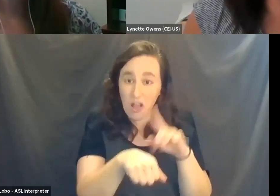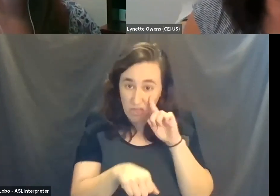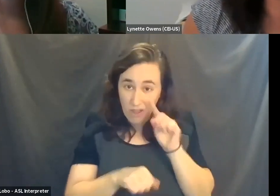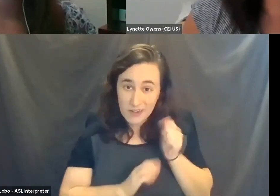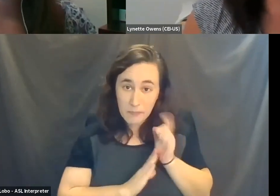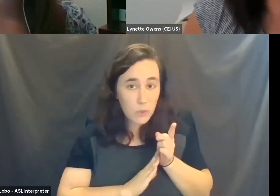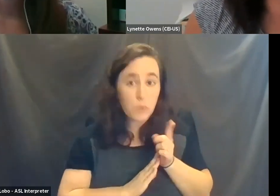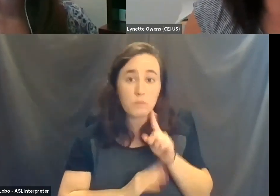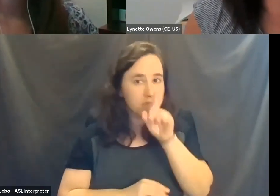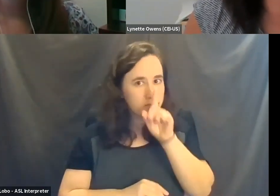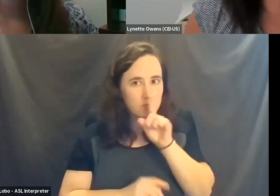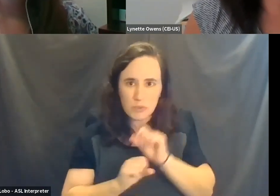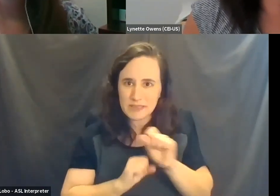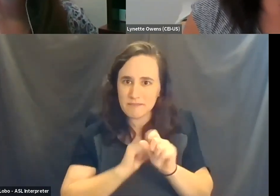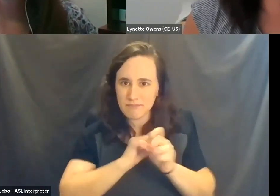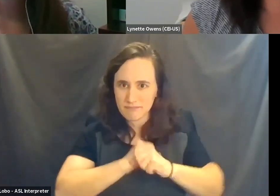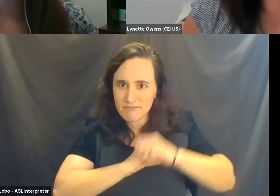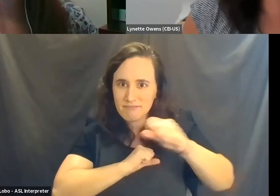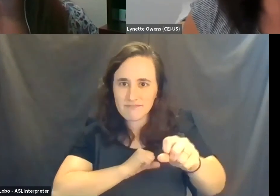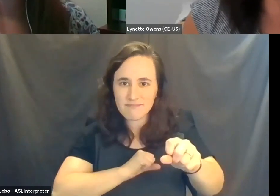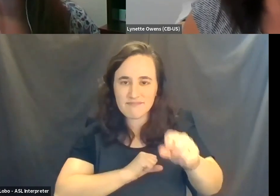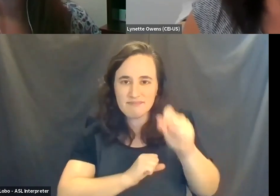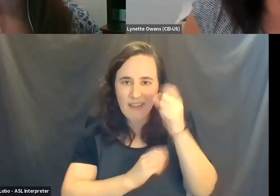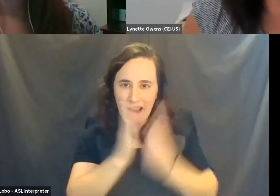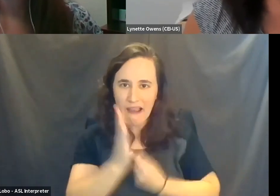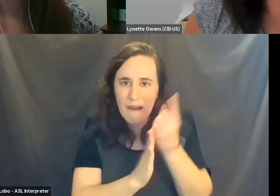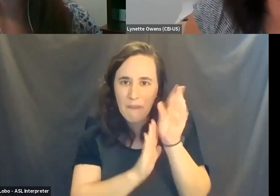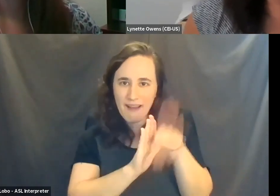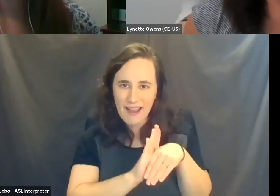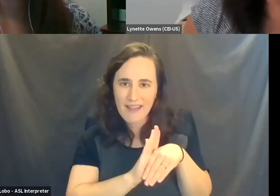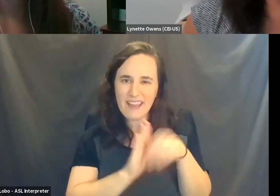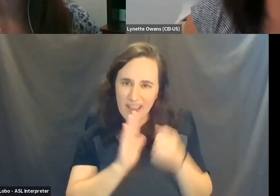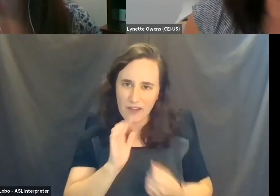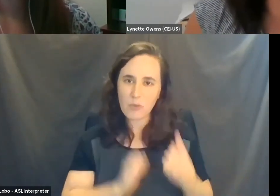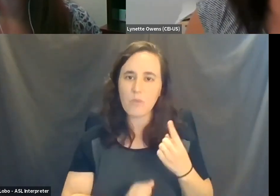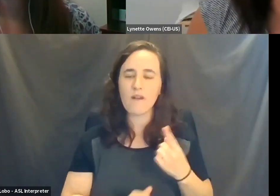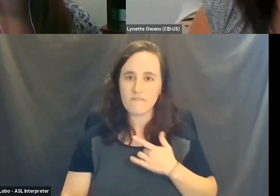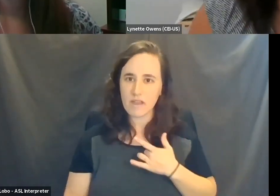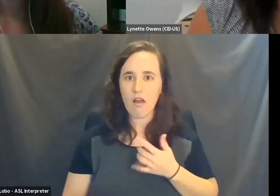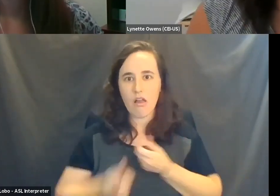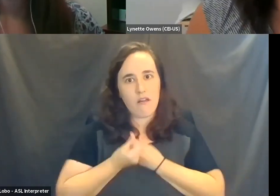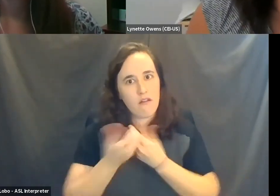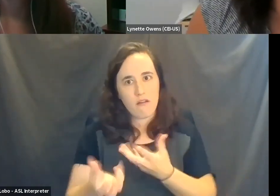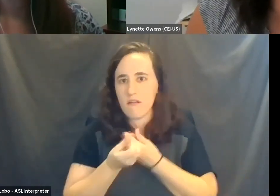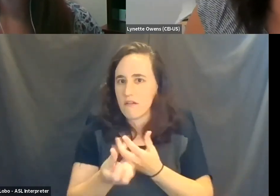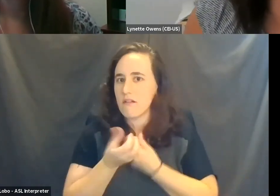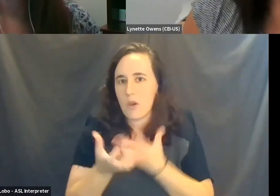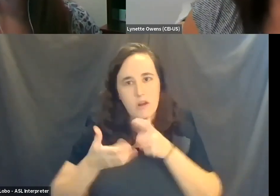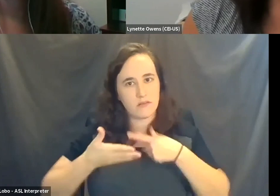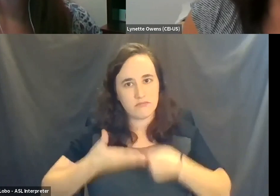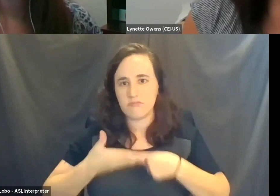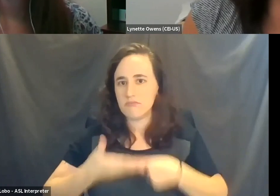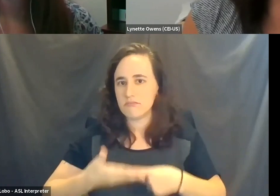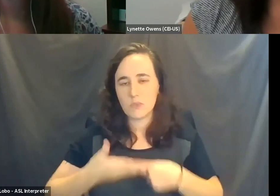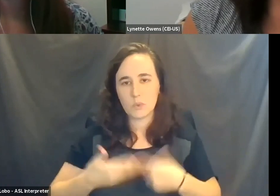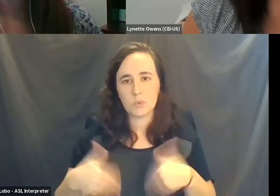because everybody needed a place to answer that question and wanted to be heard, those students. So I think as parents,